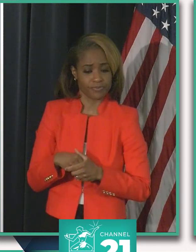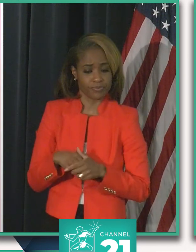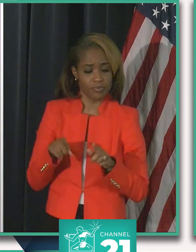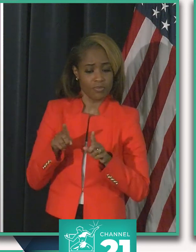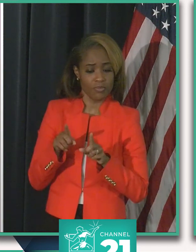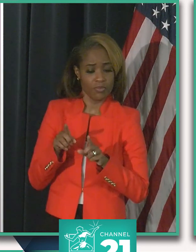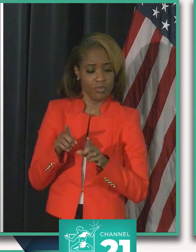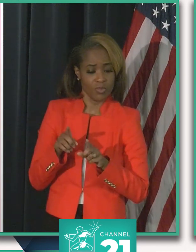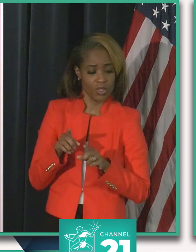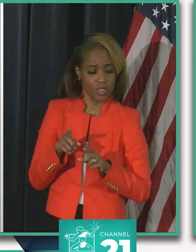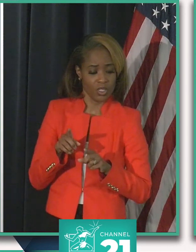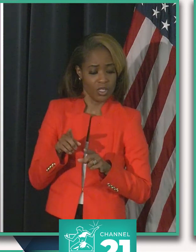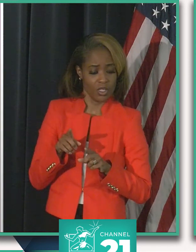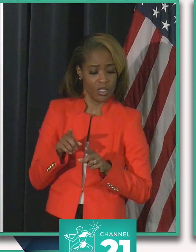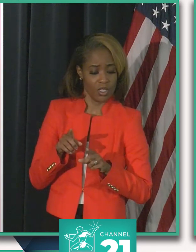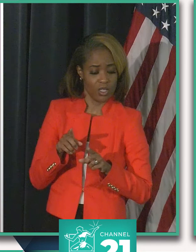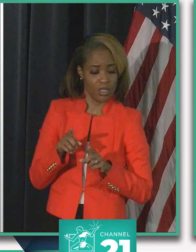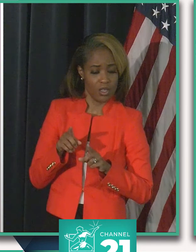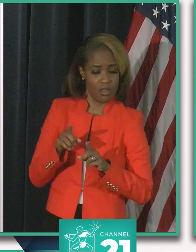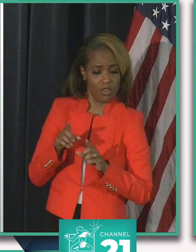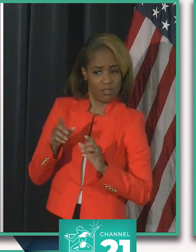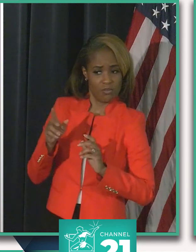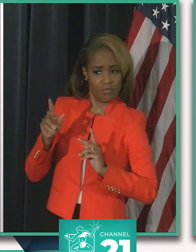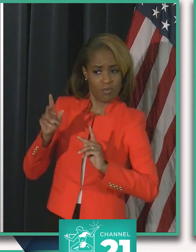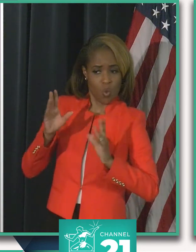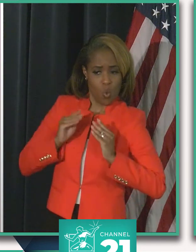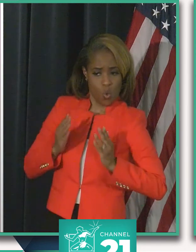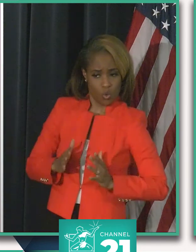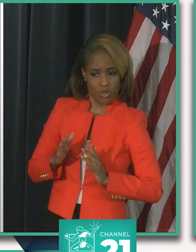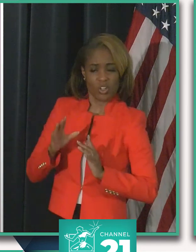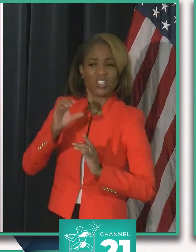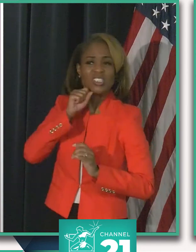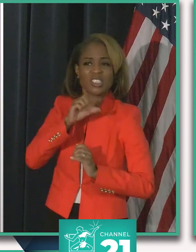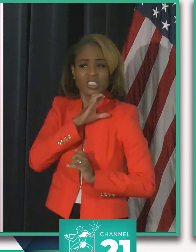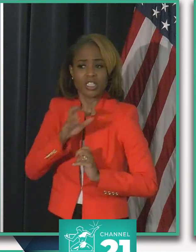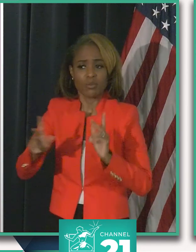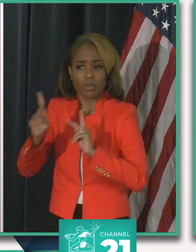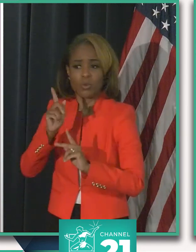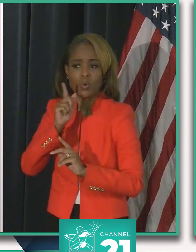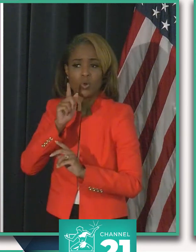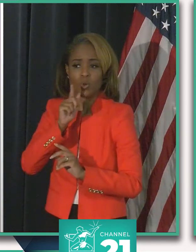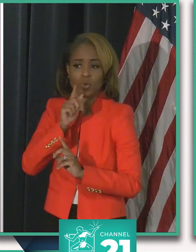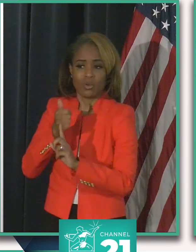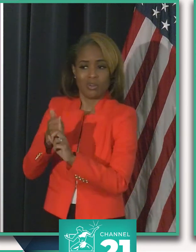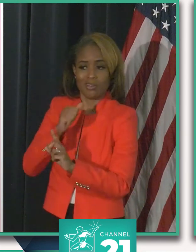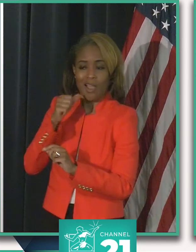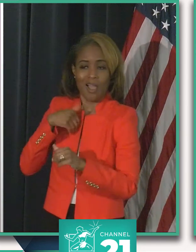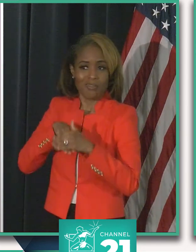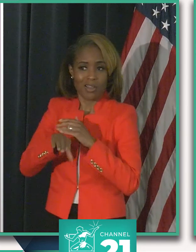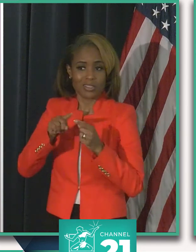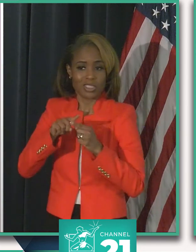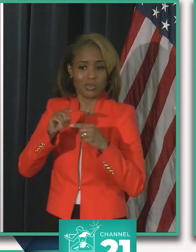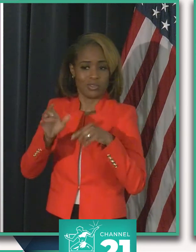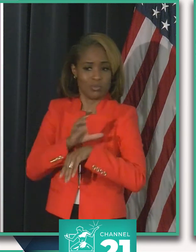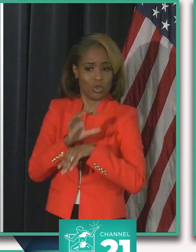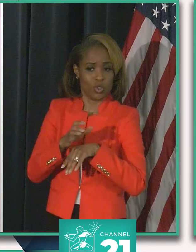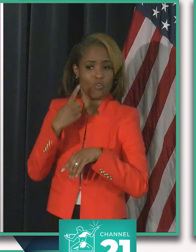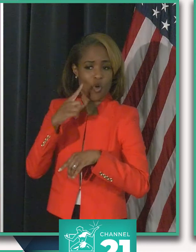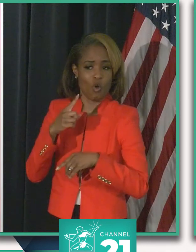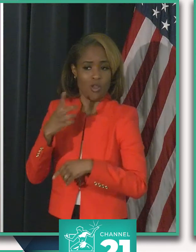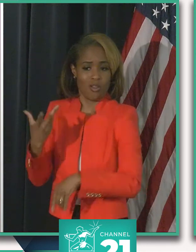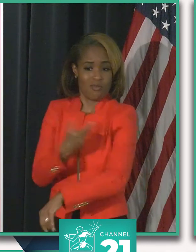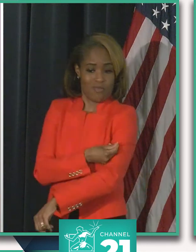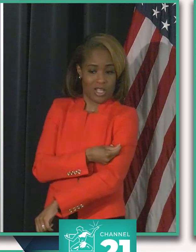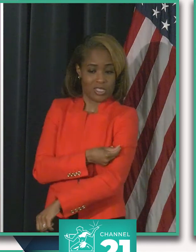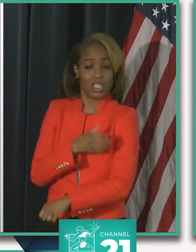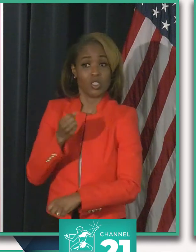owner, as a manager, and my other residents, we all know who those seniors are, or those individuals that don't have access to computers to get those vaccines.